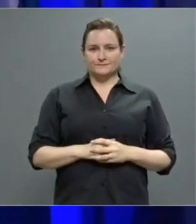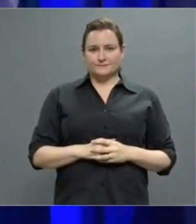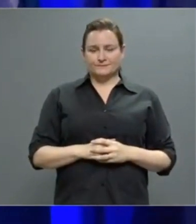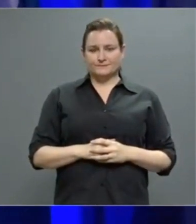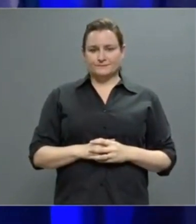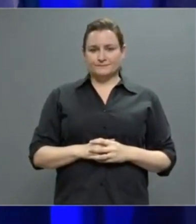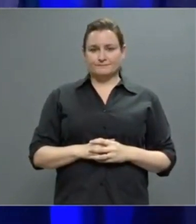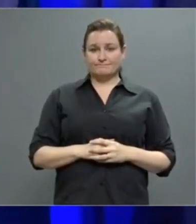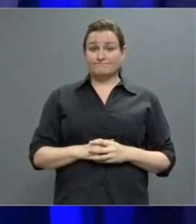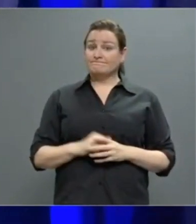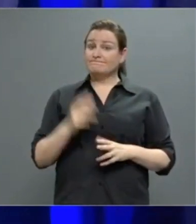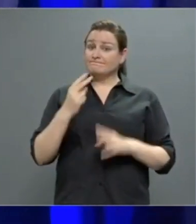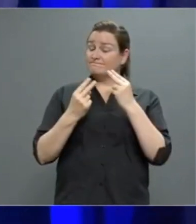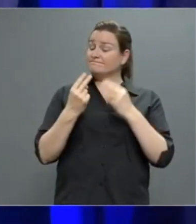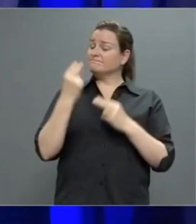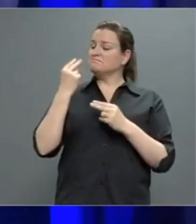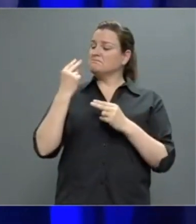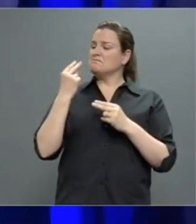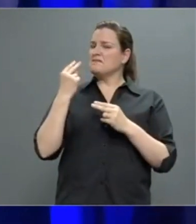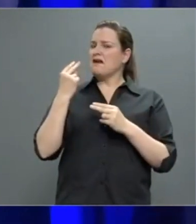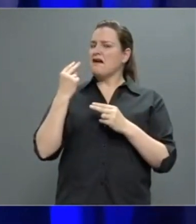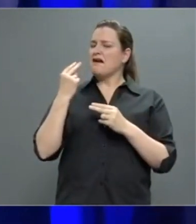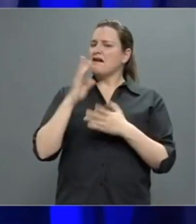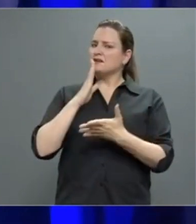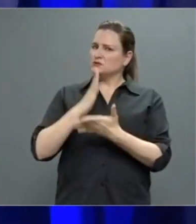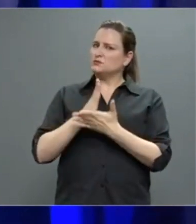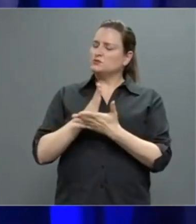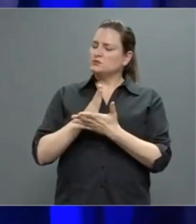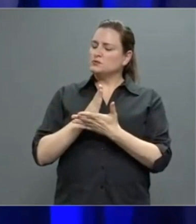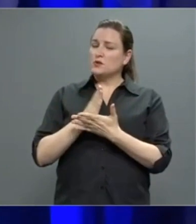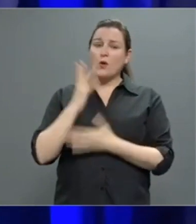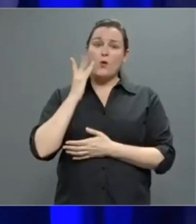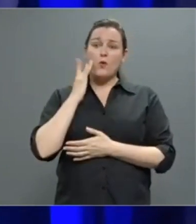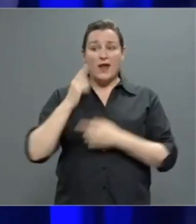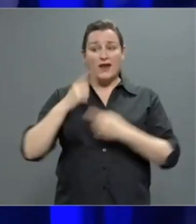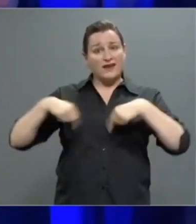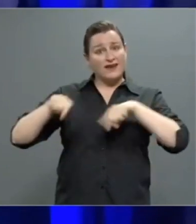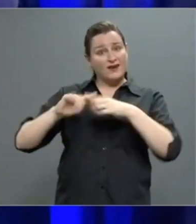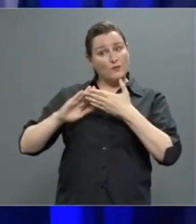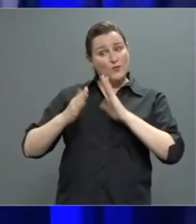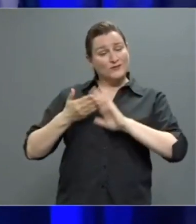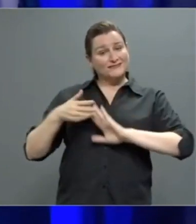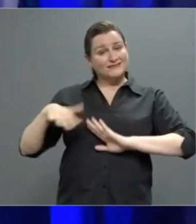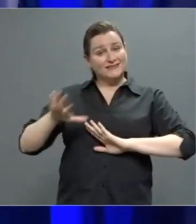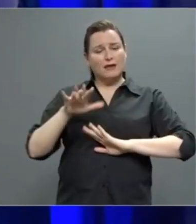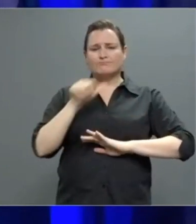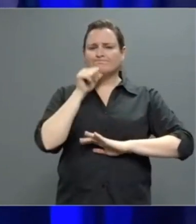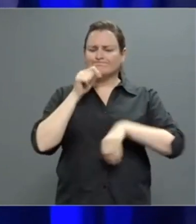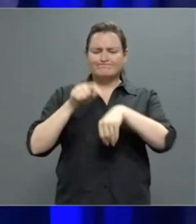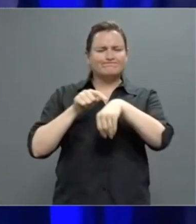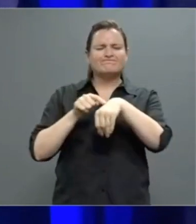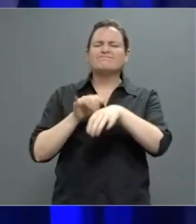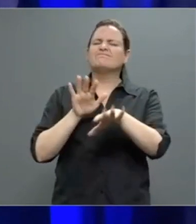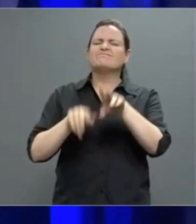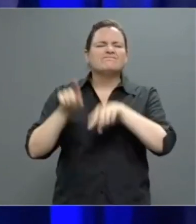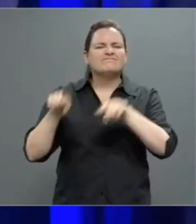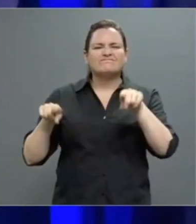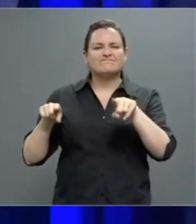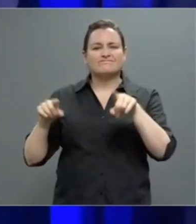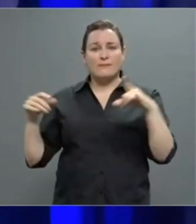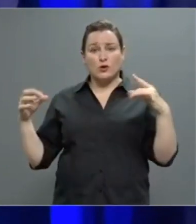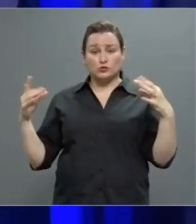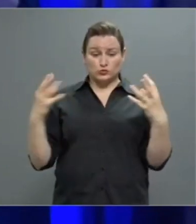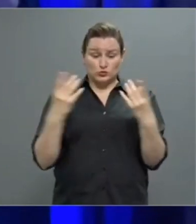History has shown us that when hardworking and peace-loving South Africans from all backgrounds overcome our